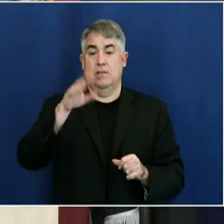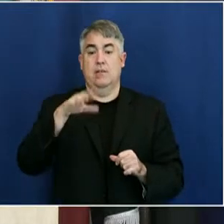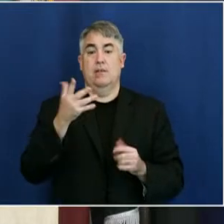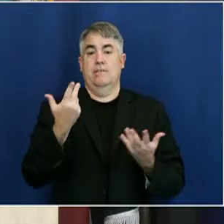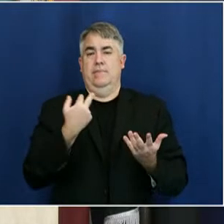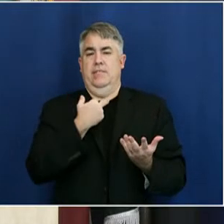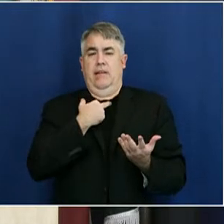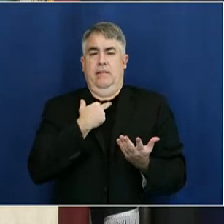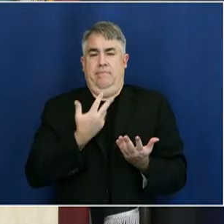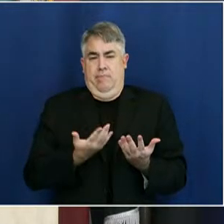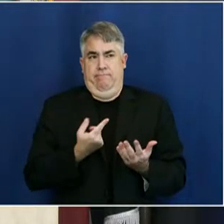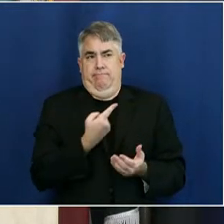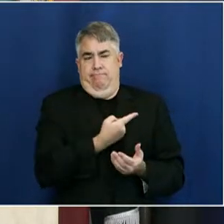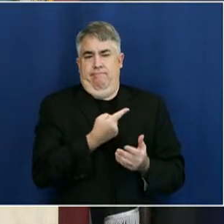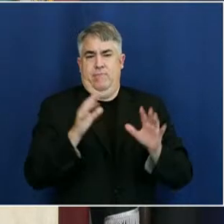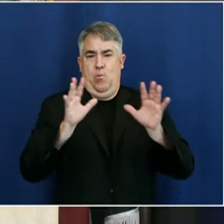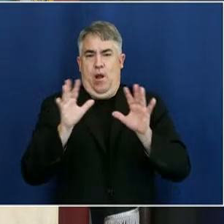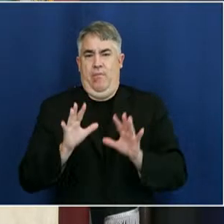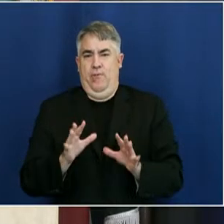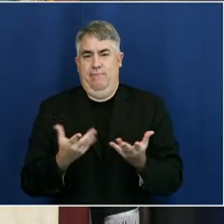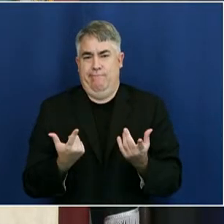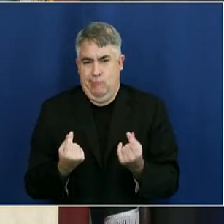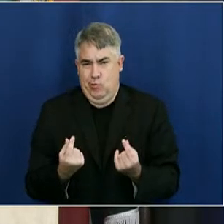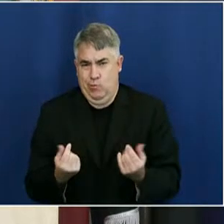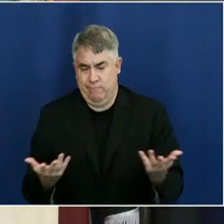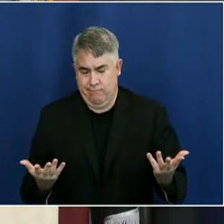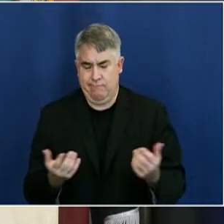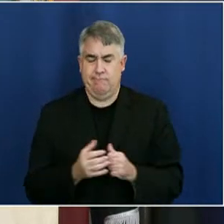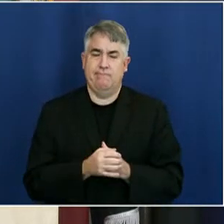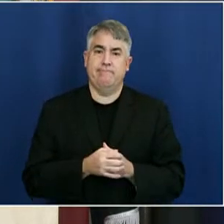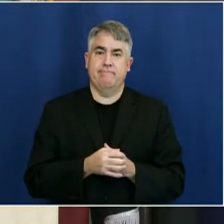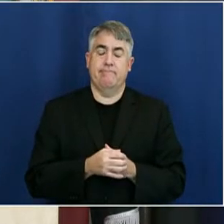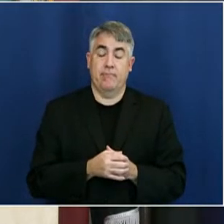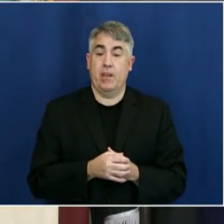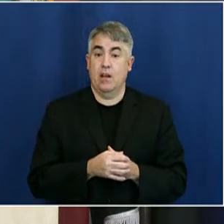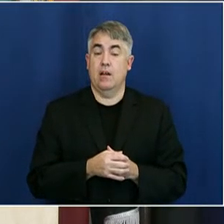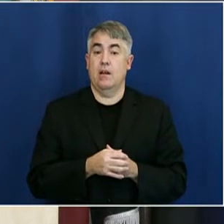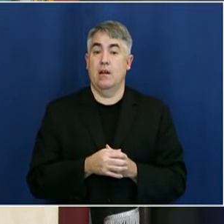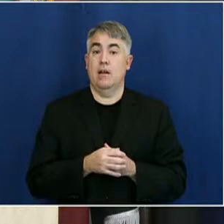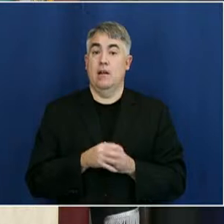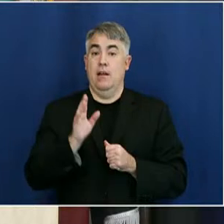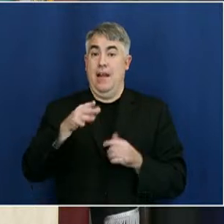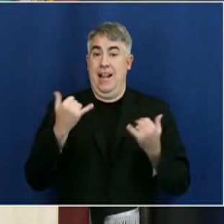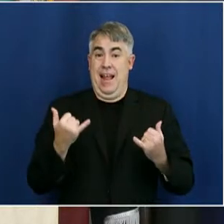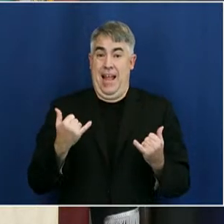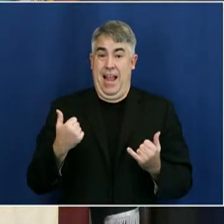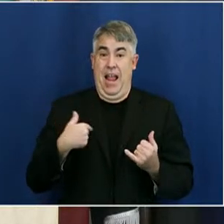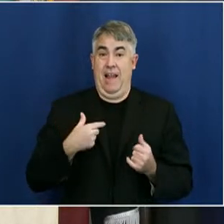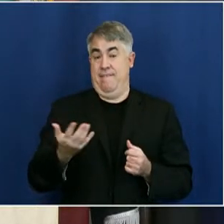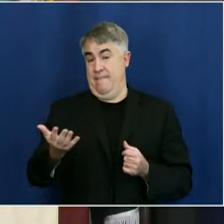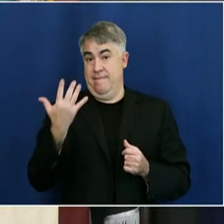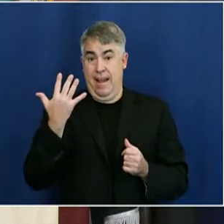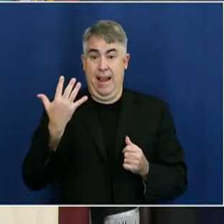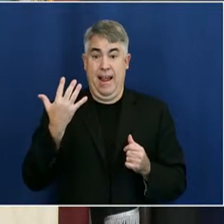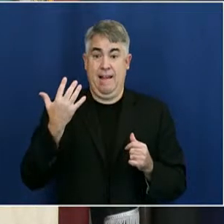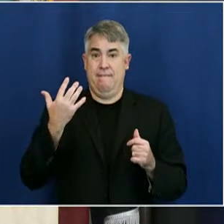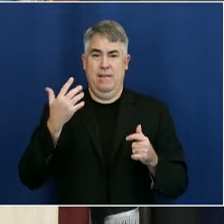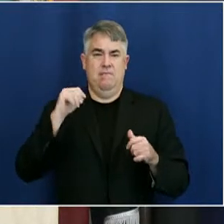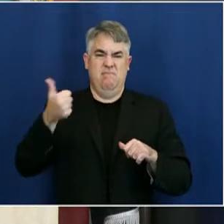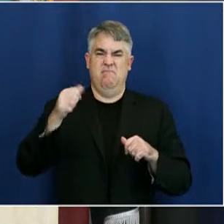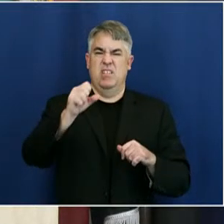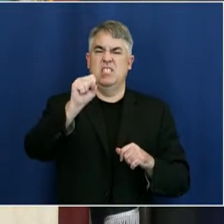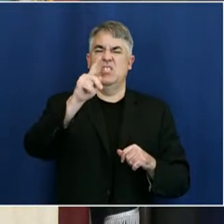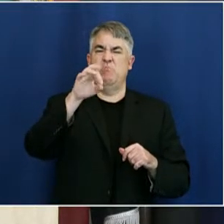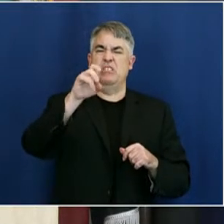vaccines continues to be the arrival of vaccines. We do now have 5 super stations along with 15 community points